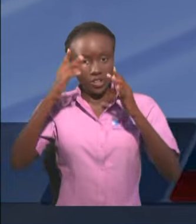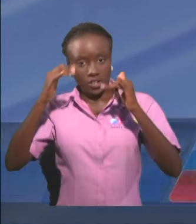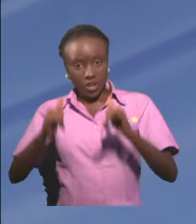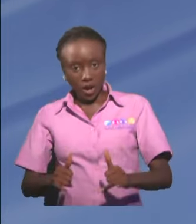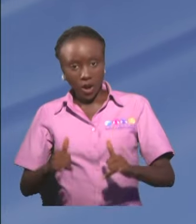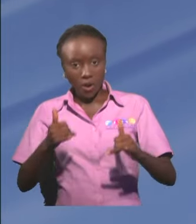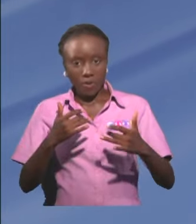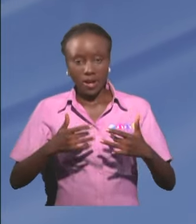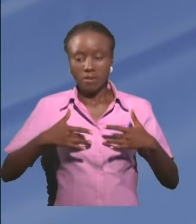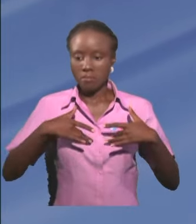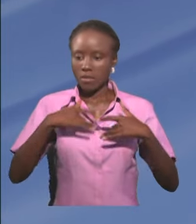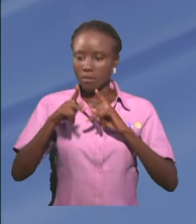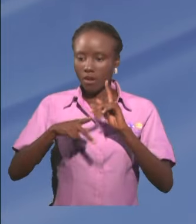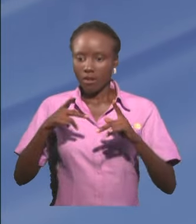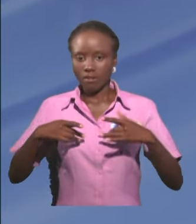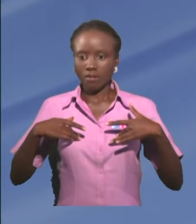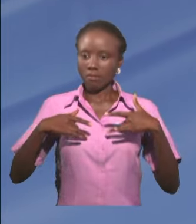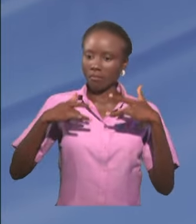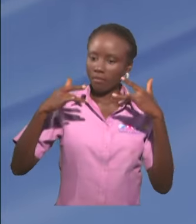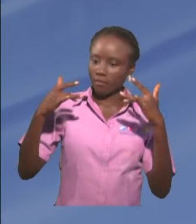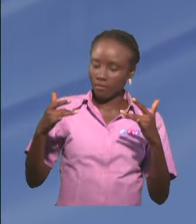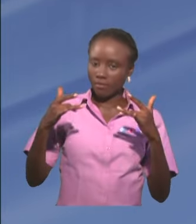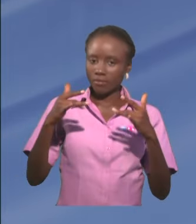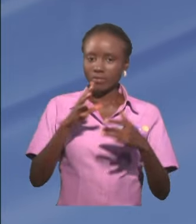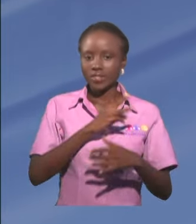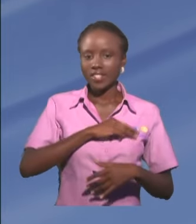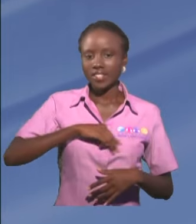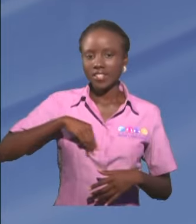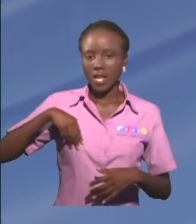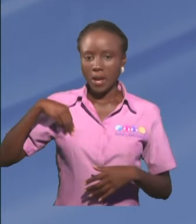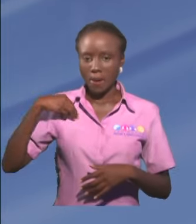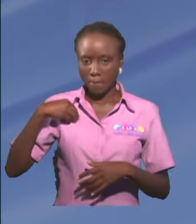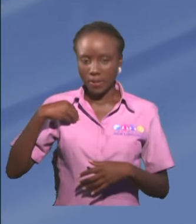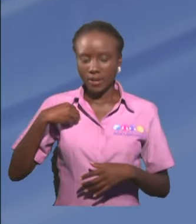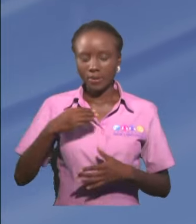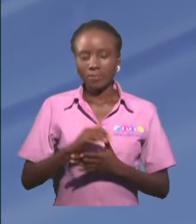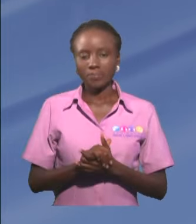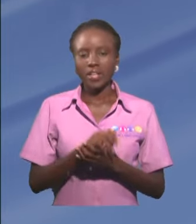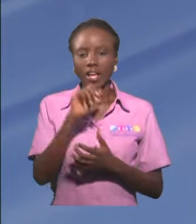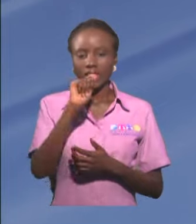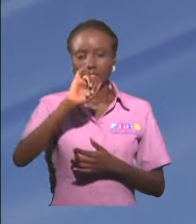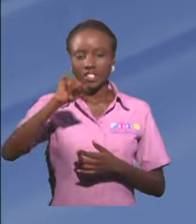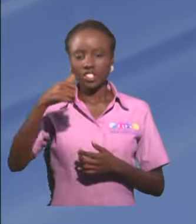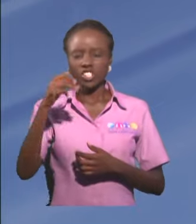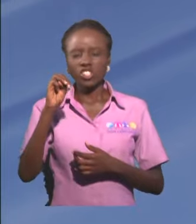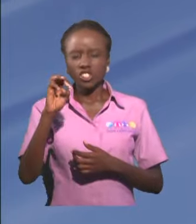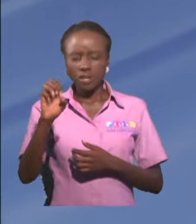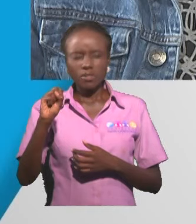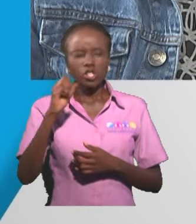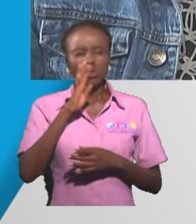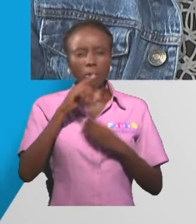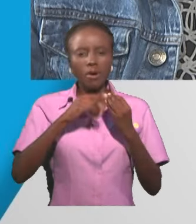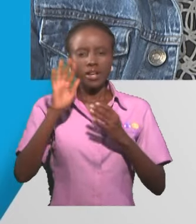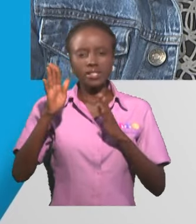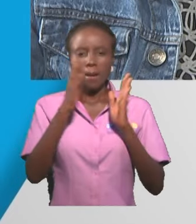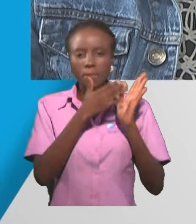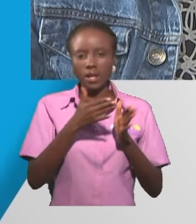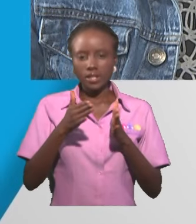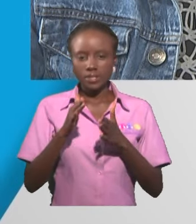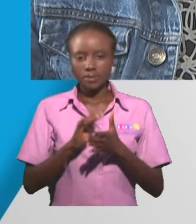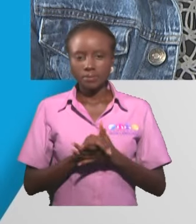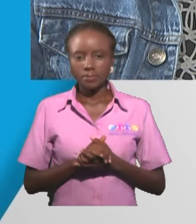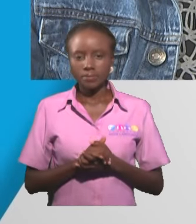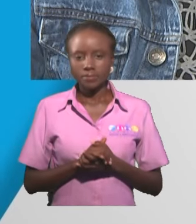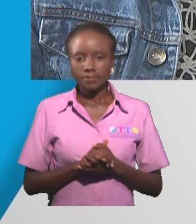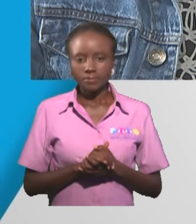and recreation. So says Point Fortin Mayor Alderman Clyde Anthony James as he shared his plans for the borough. The future of